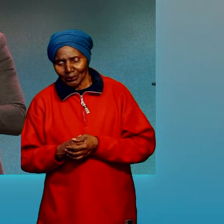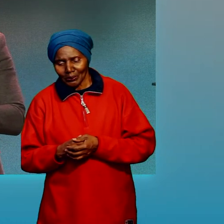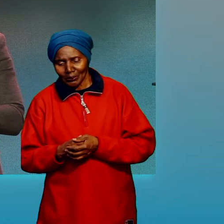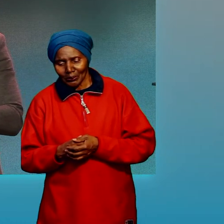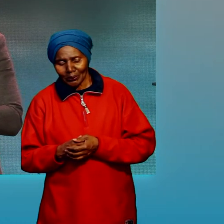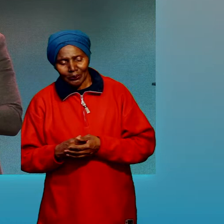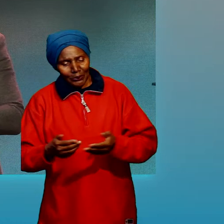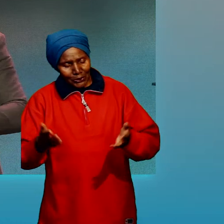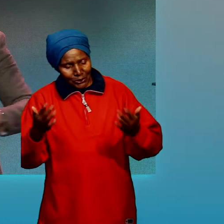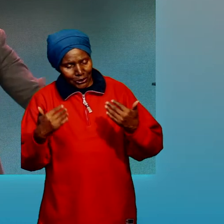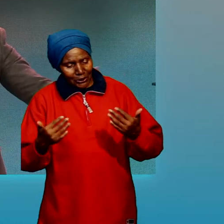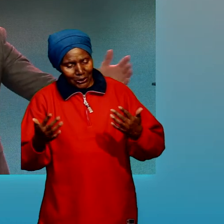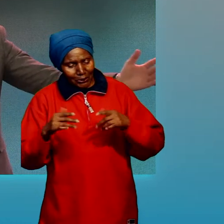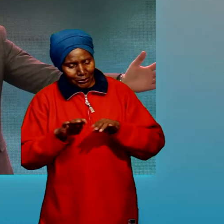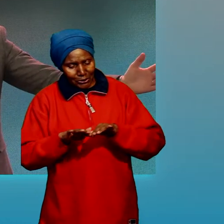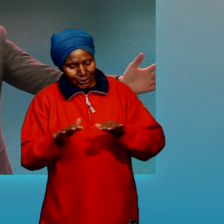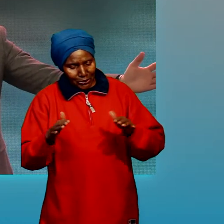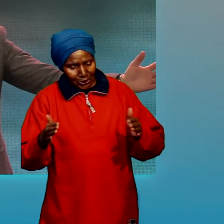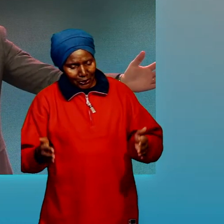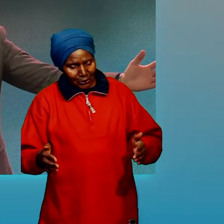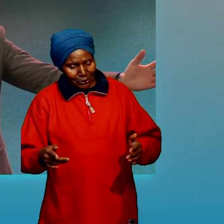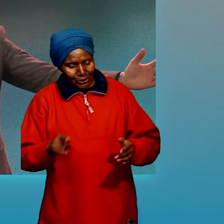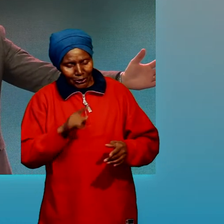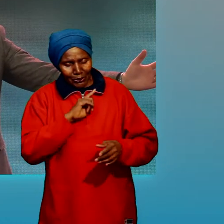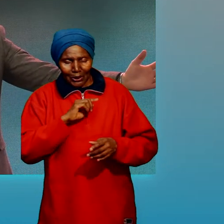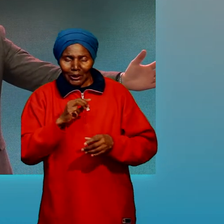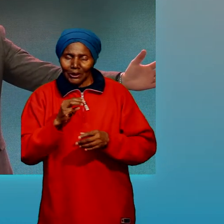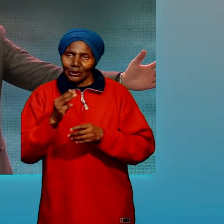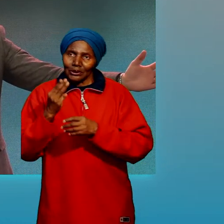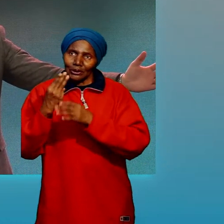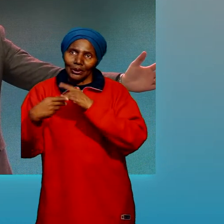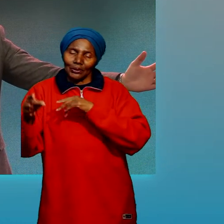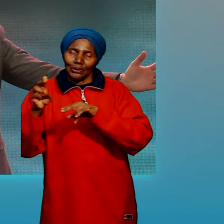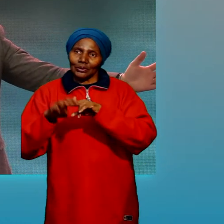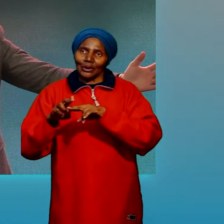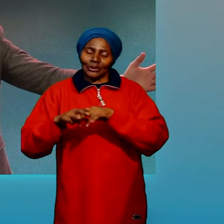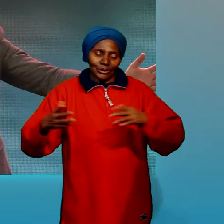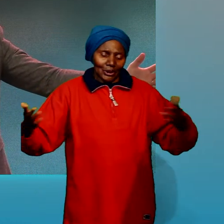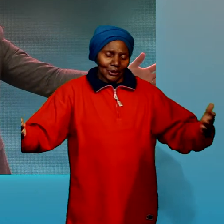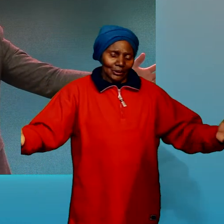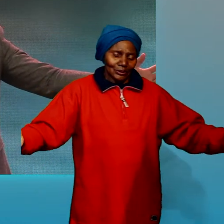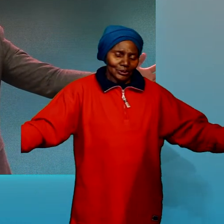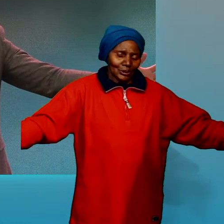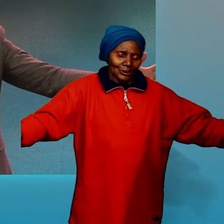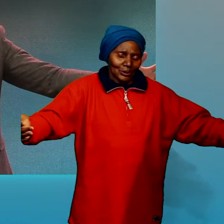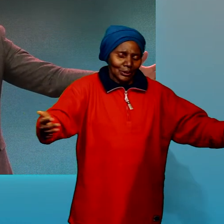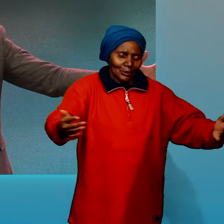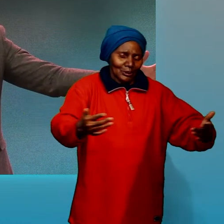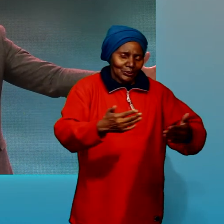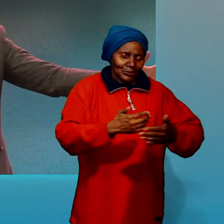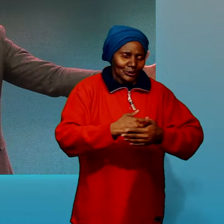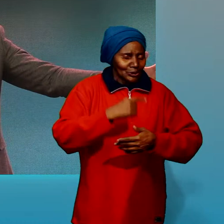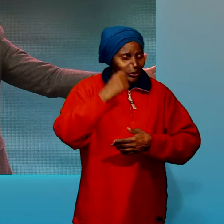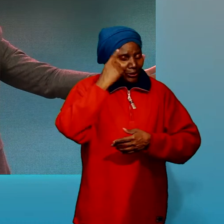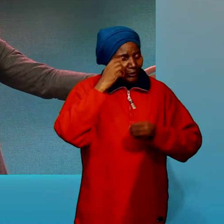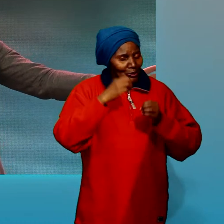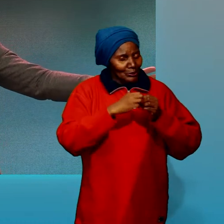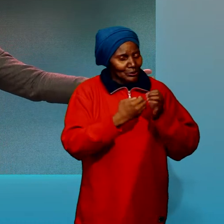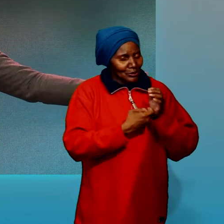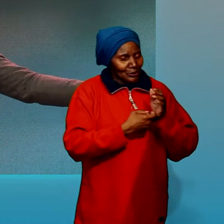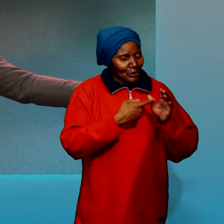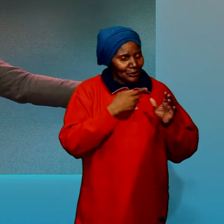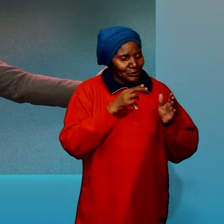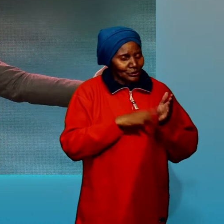Come to the altar. The Father's arms are open wide. And you think about a branch on a tree, that's exactly what it